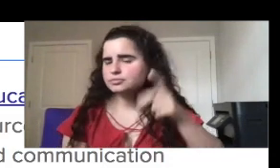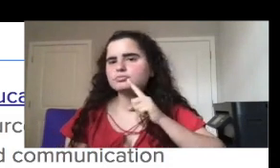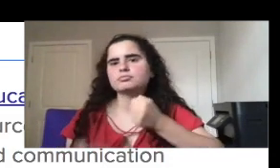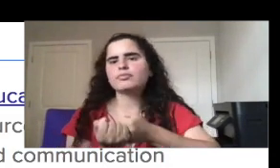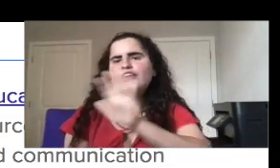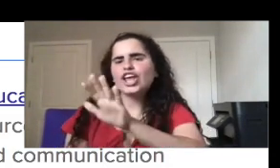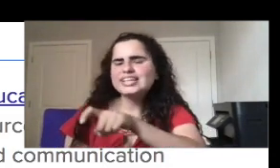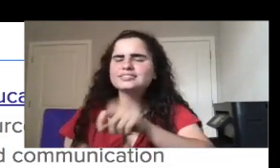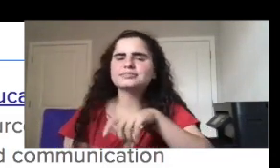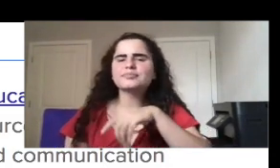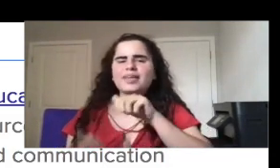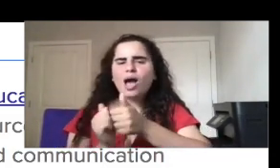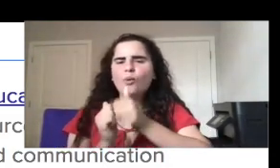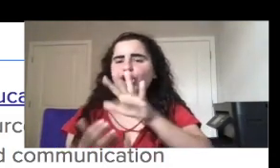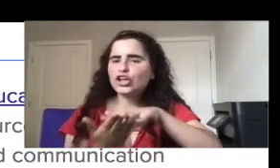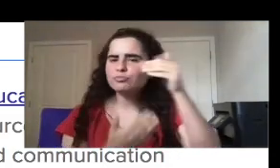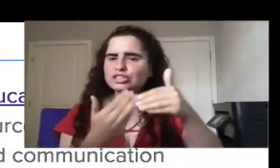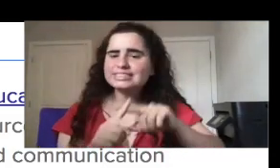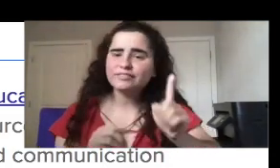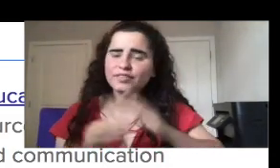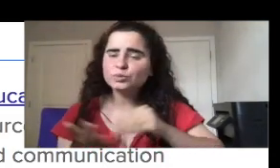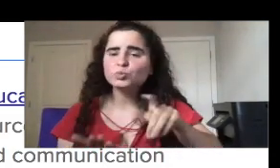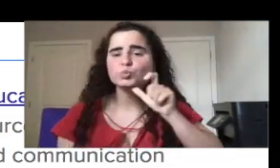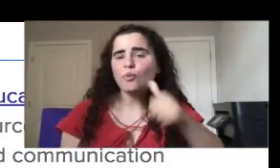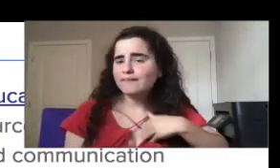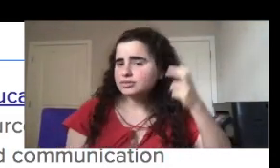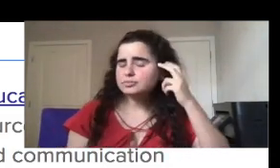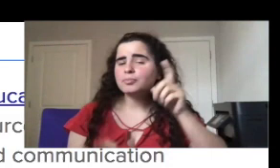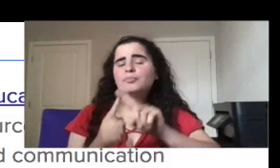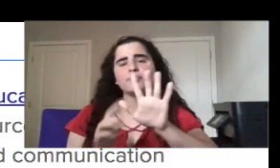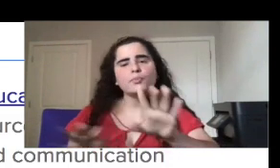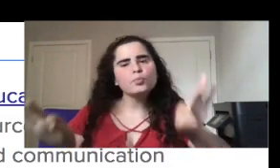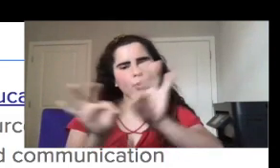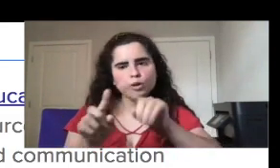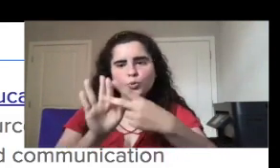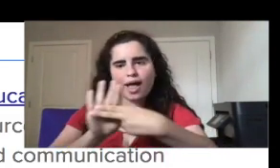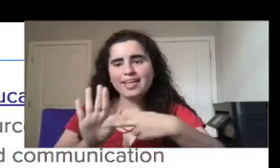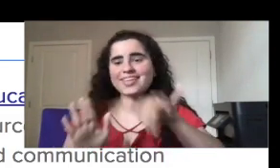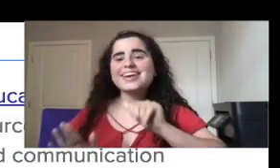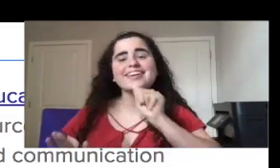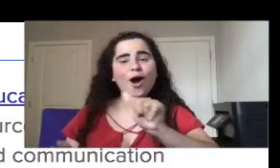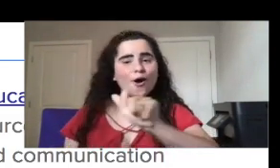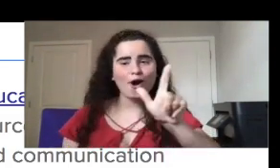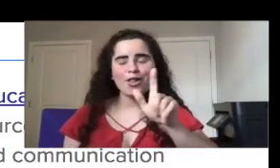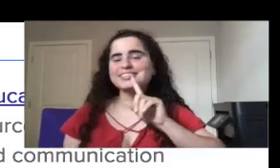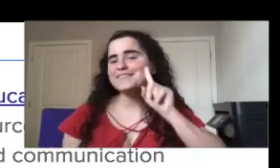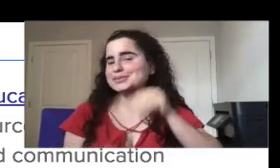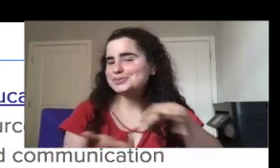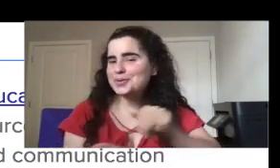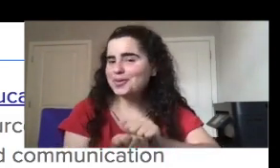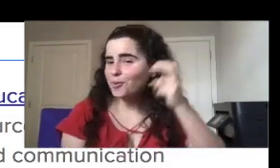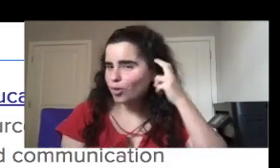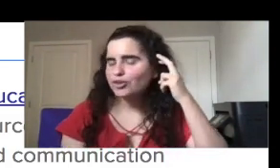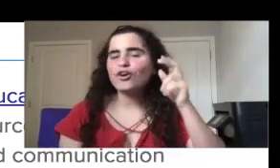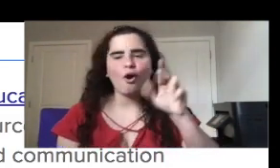There's another page that focuses on an educational plan for students with cochlear implants to understand how they can design